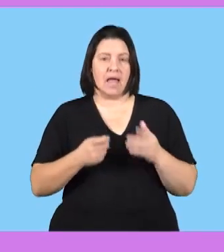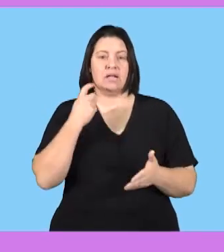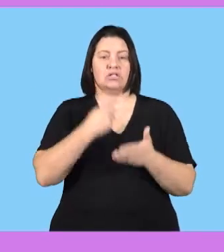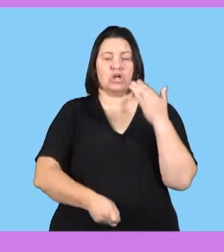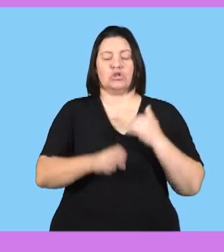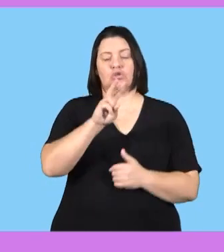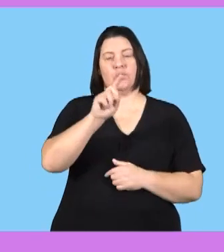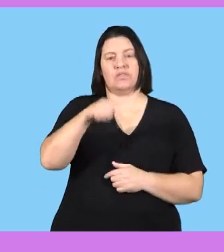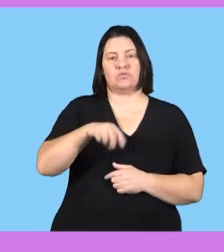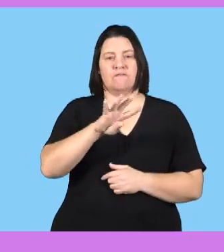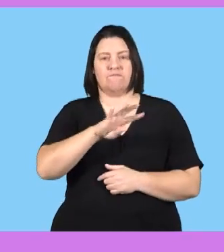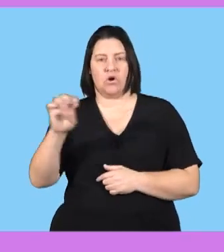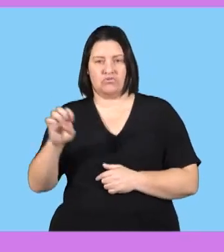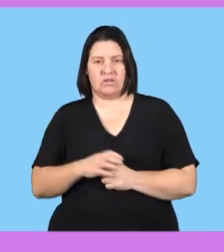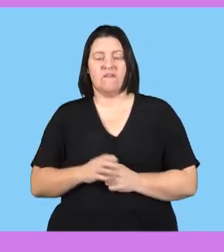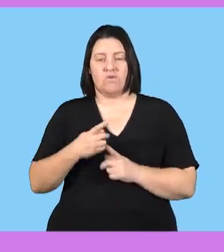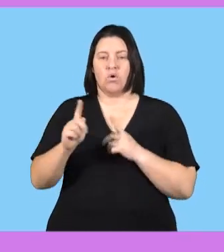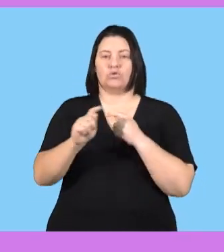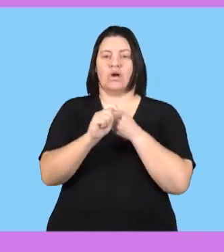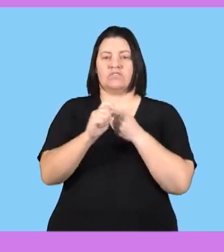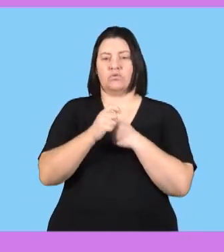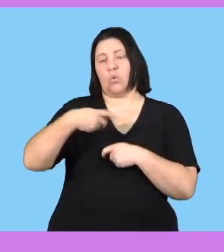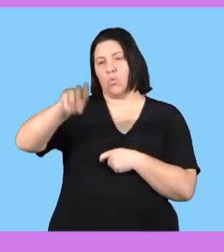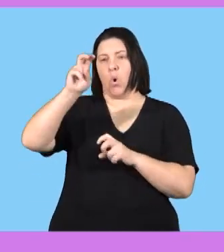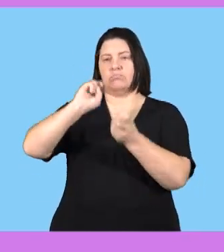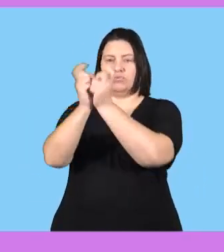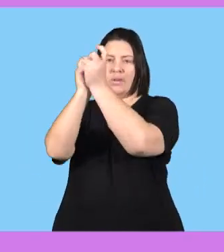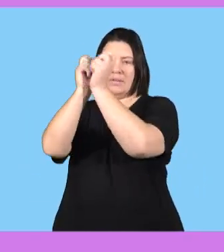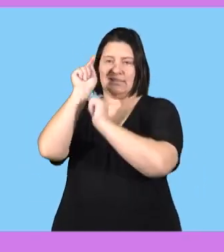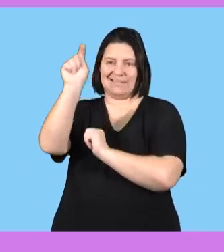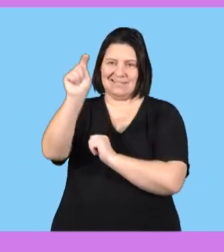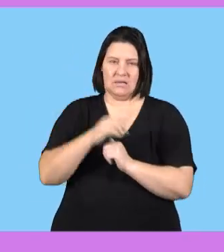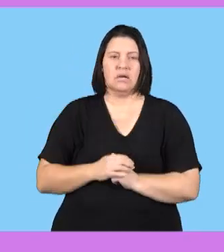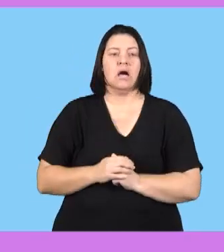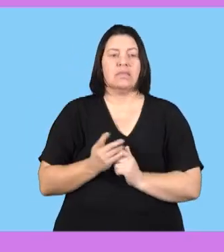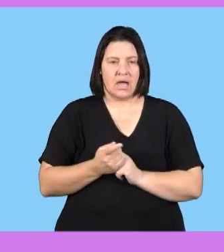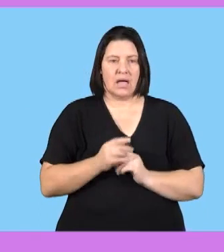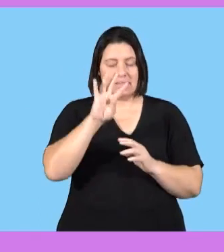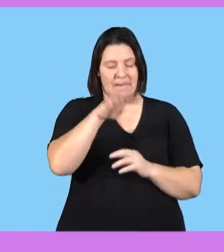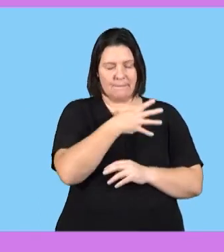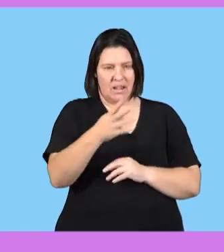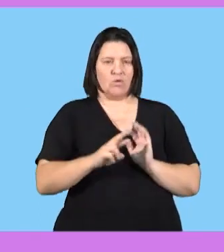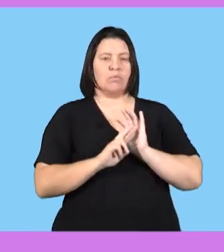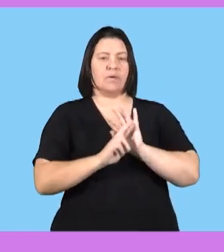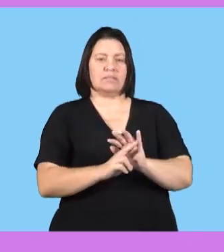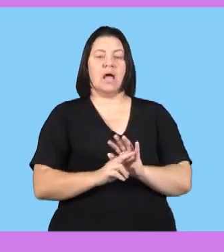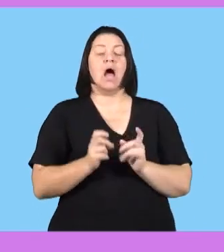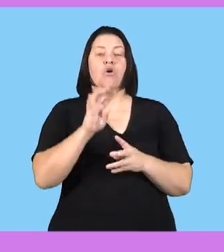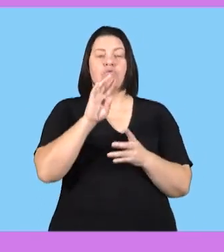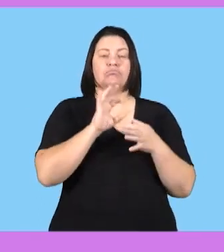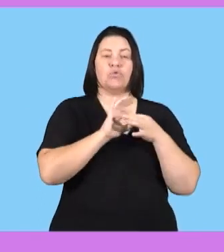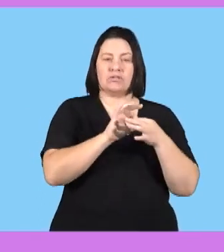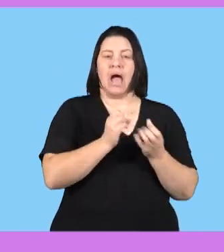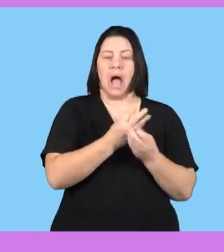were charged 2,400 rand for transport to a tournament. The table below represents the